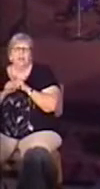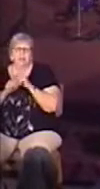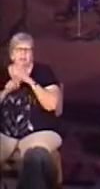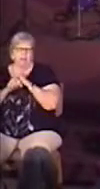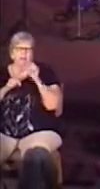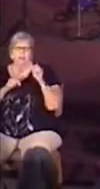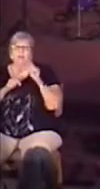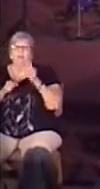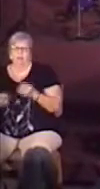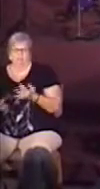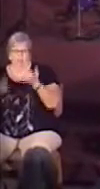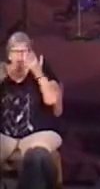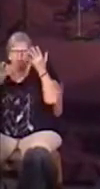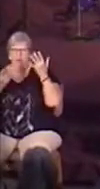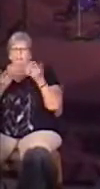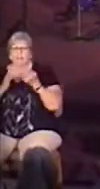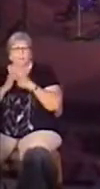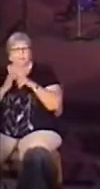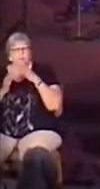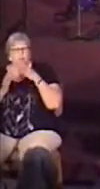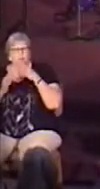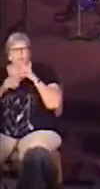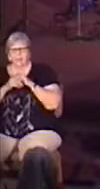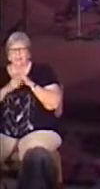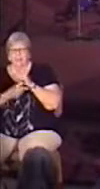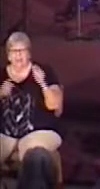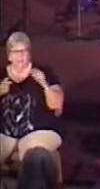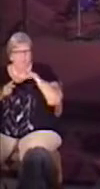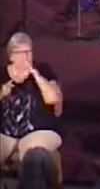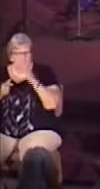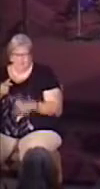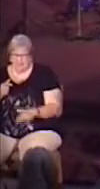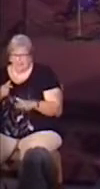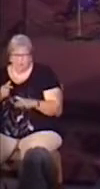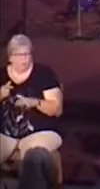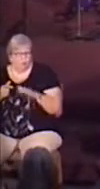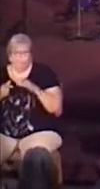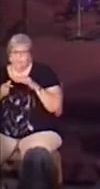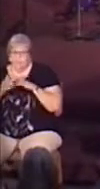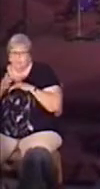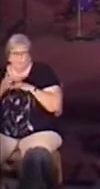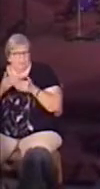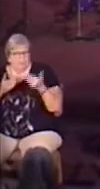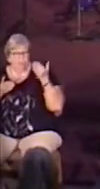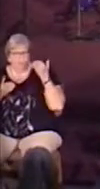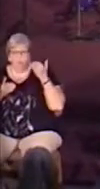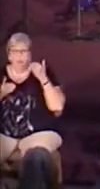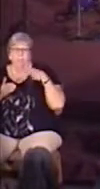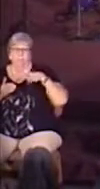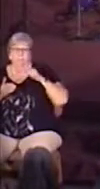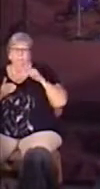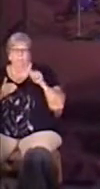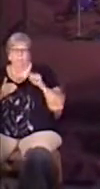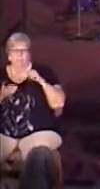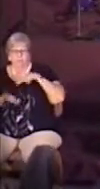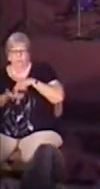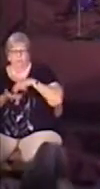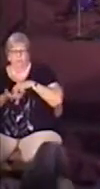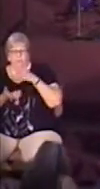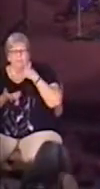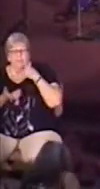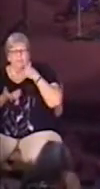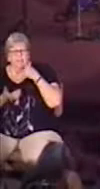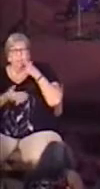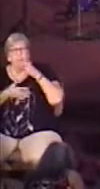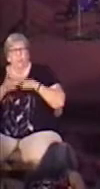looks like tongues of fire. And they begin to speak in languages that they've never studied before. And Peter stands up, and somebody calls out to Peter, men and